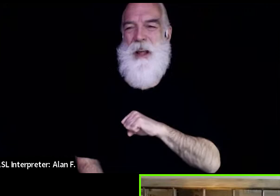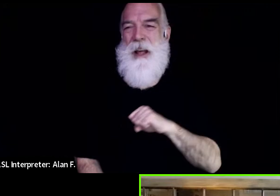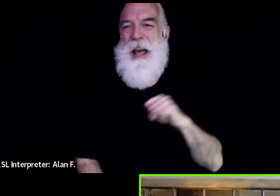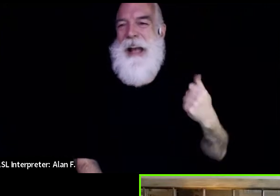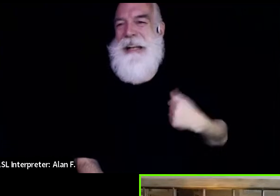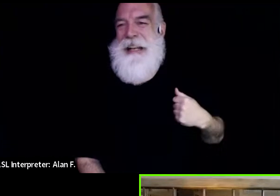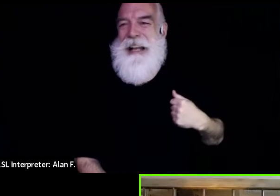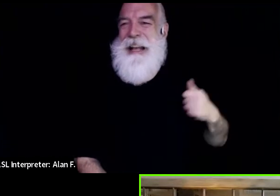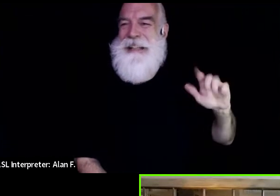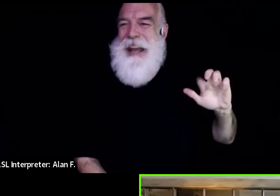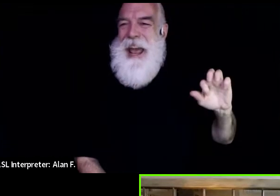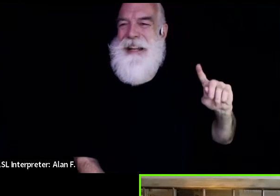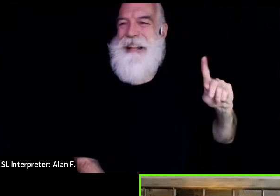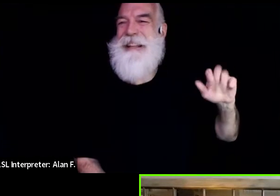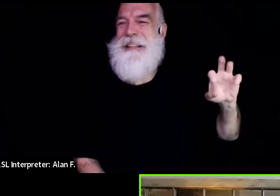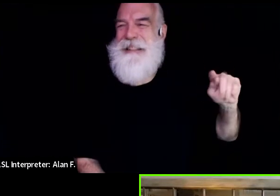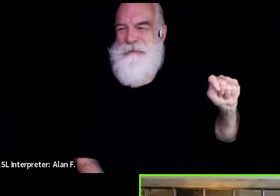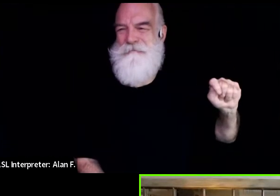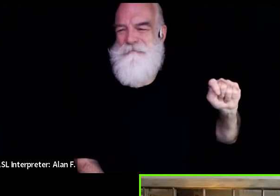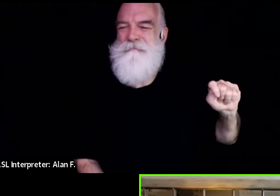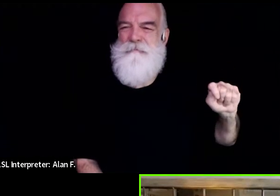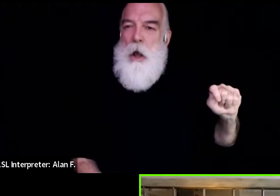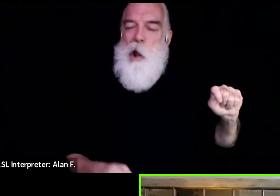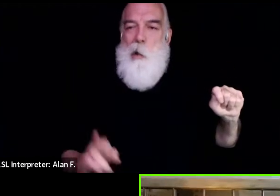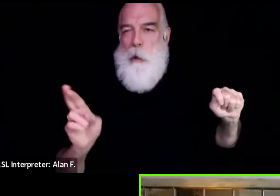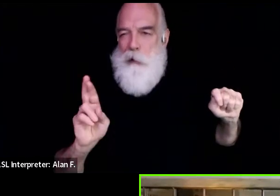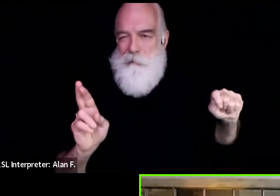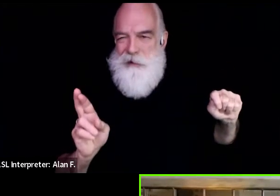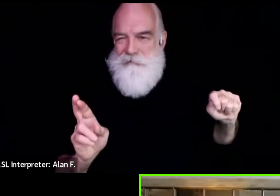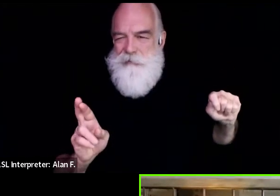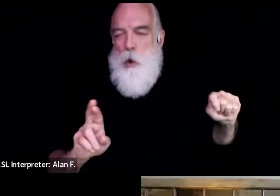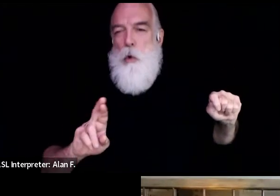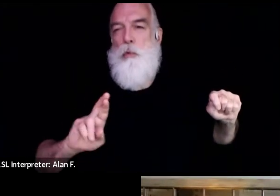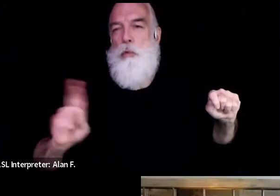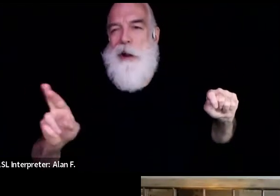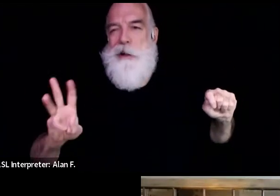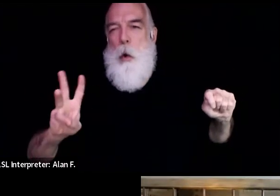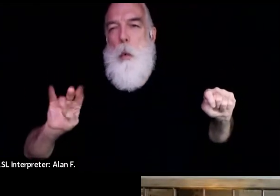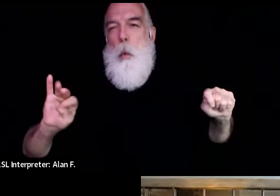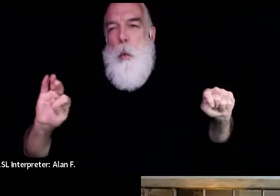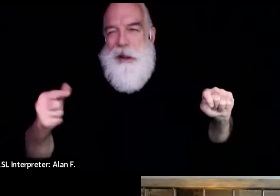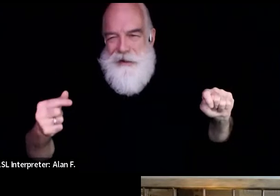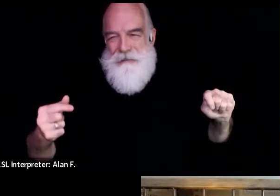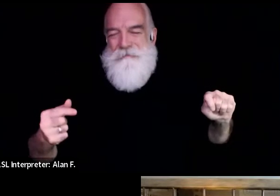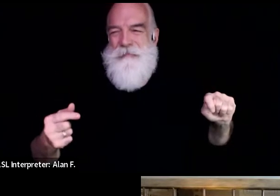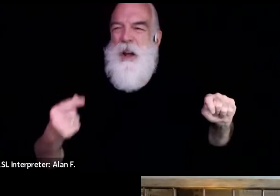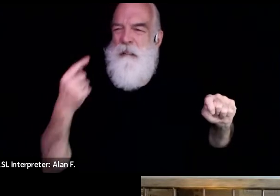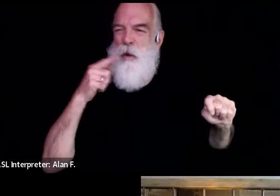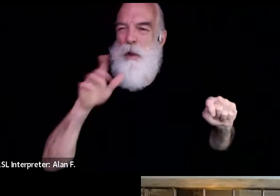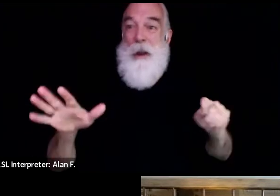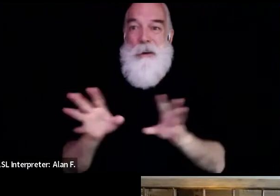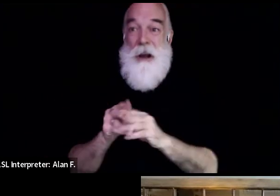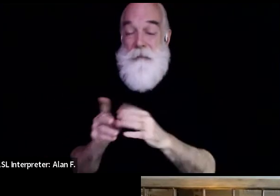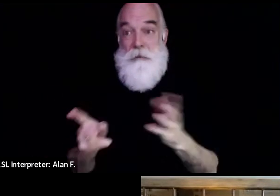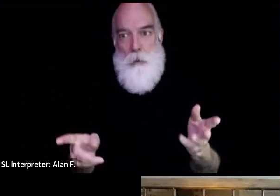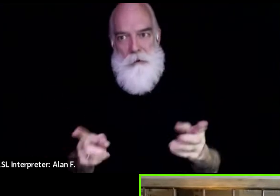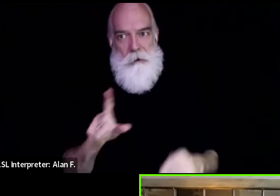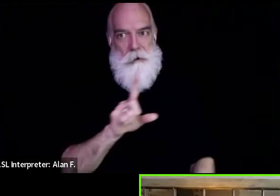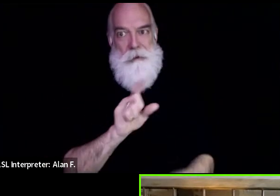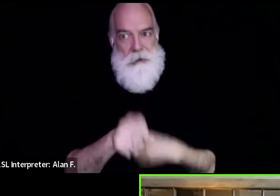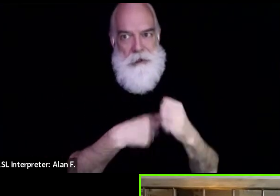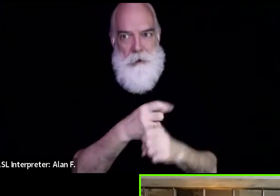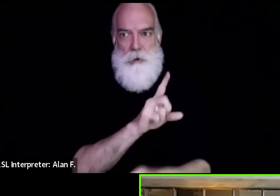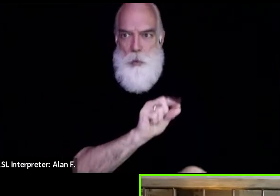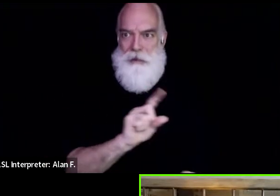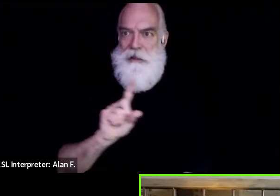press conferences. So there were, you know, 2020 was complicated for many reasons. Yes. And, you know,